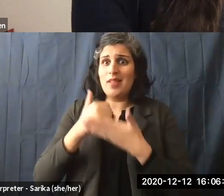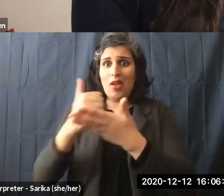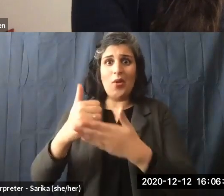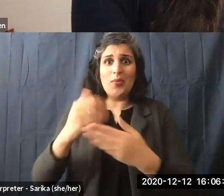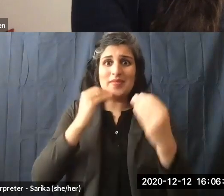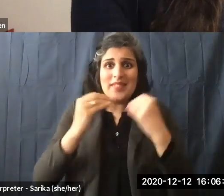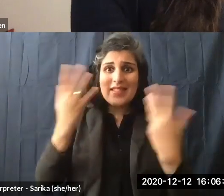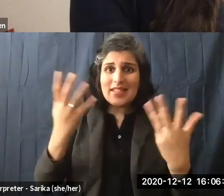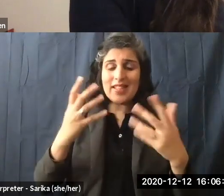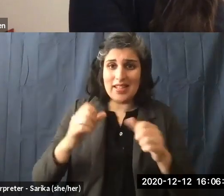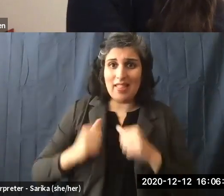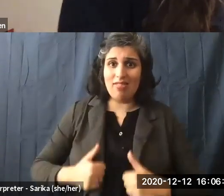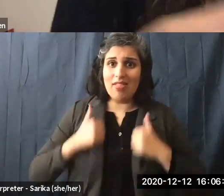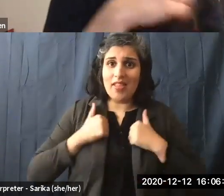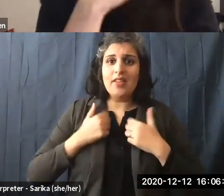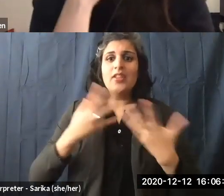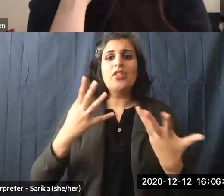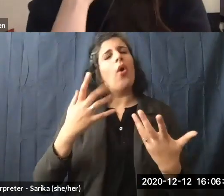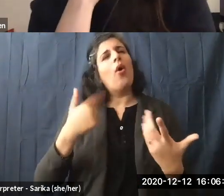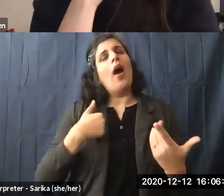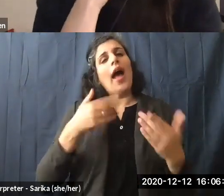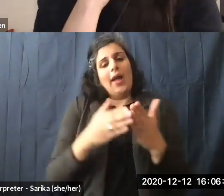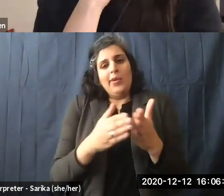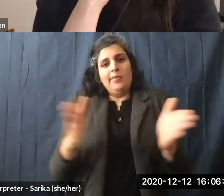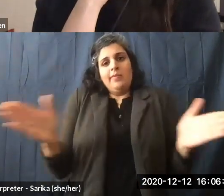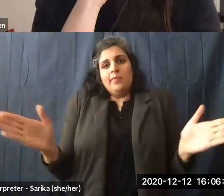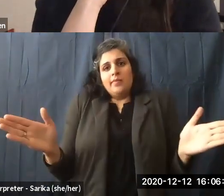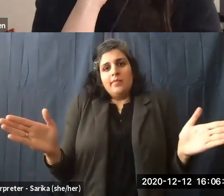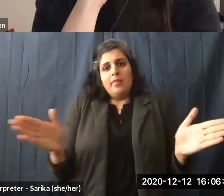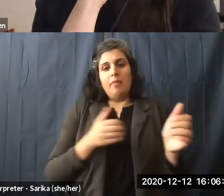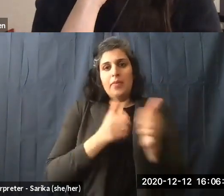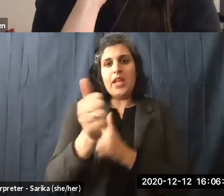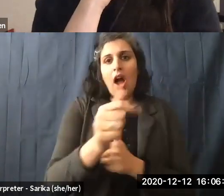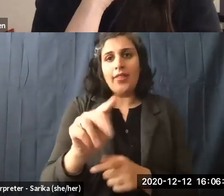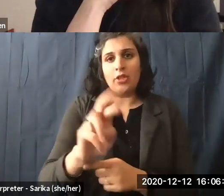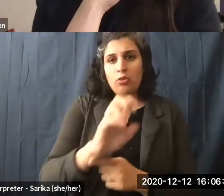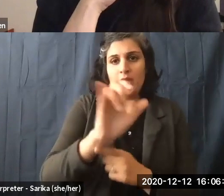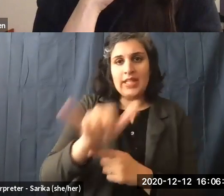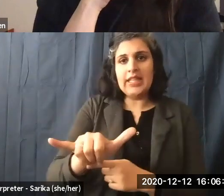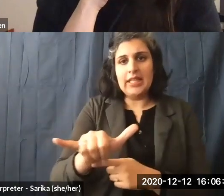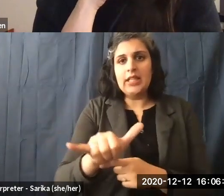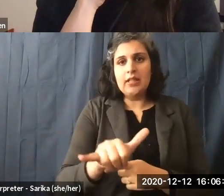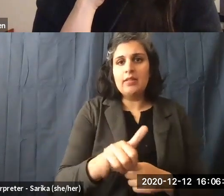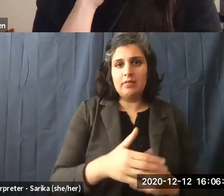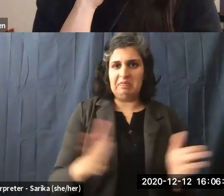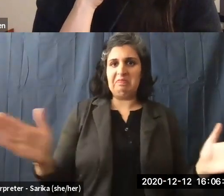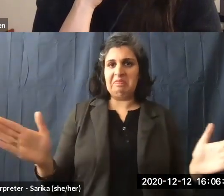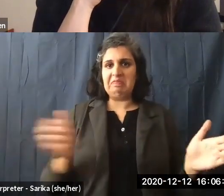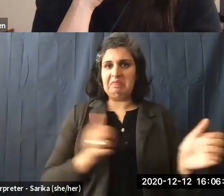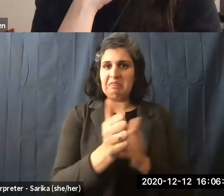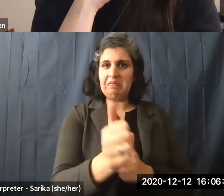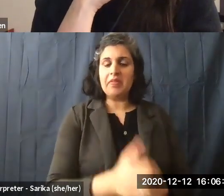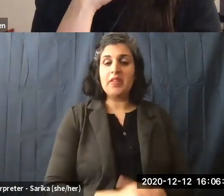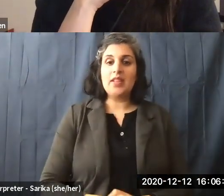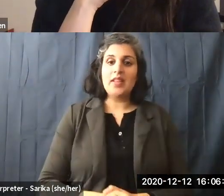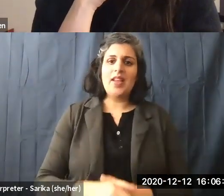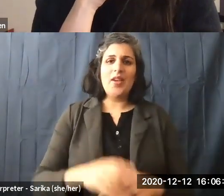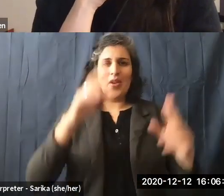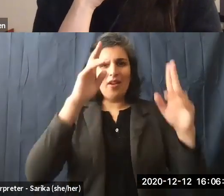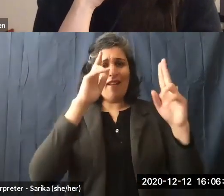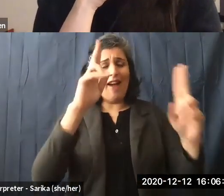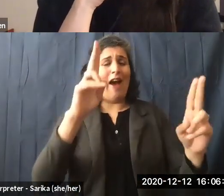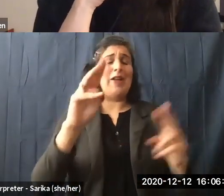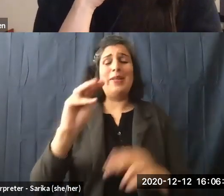broaden a bit by just saying acknowledge native land rights within and beyond treaties. And what an honor that Ellen